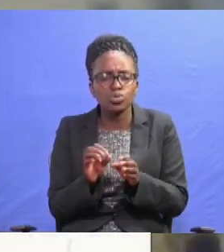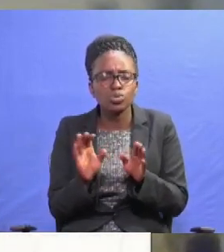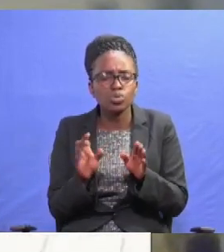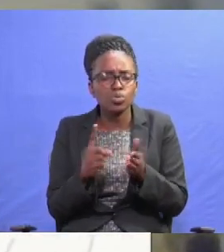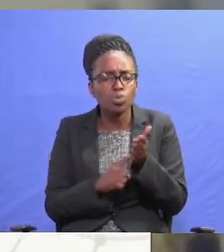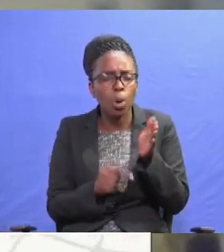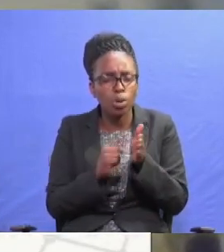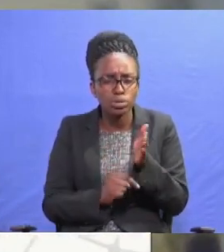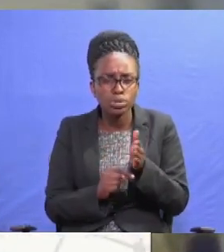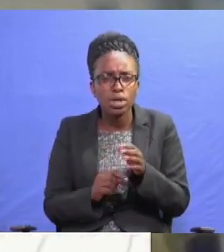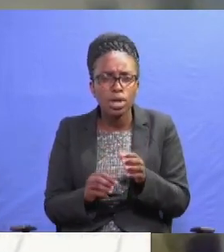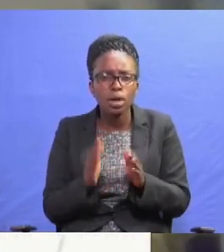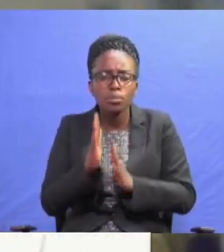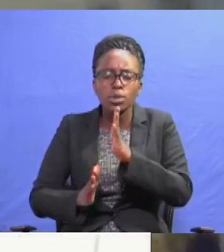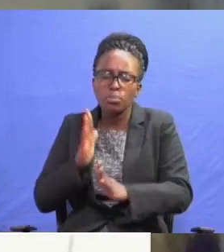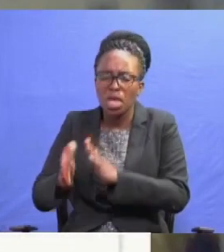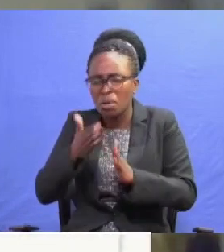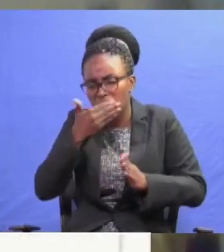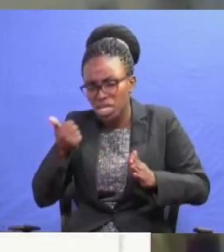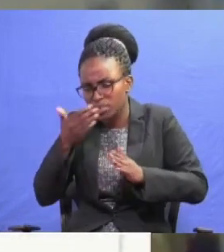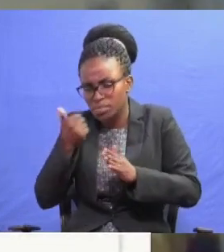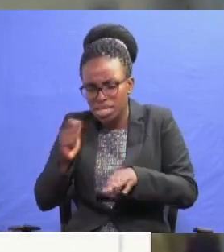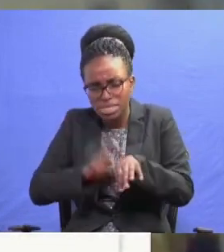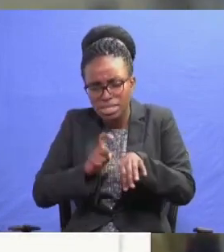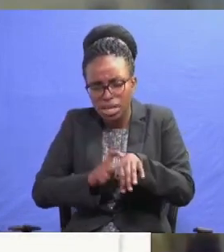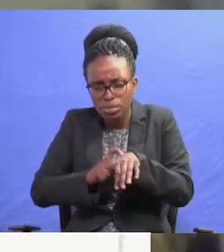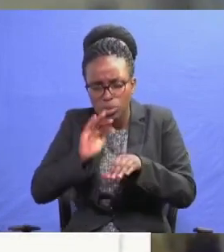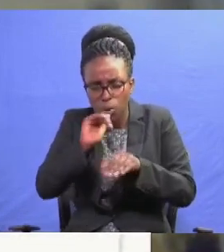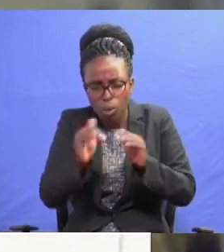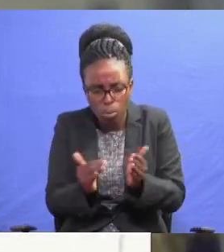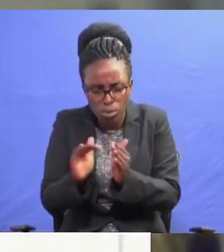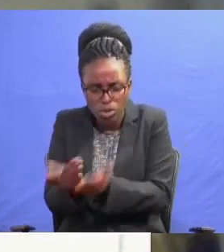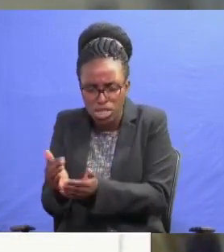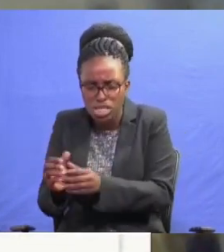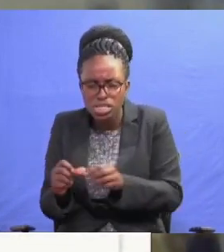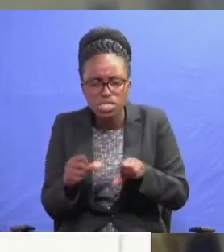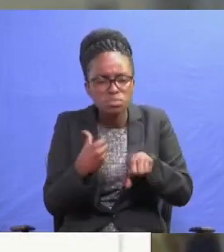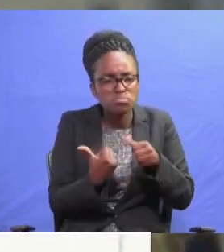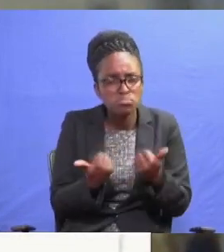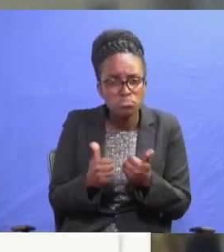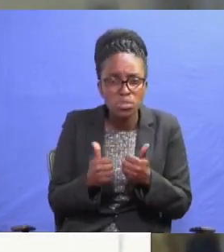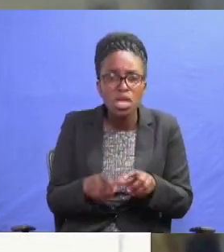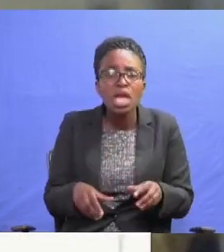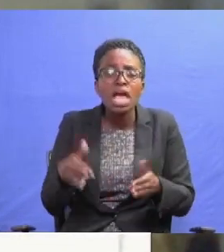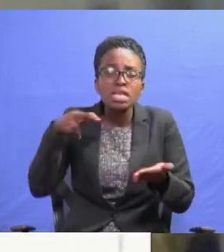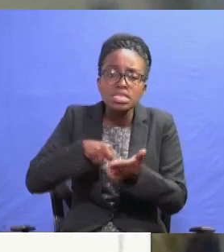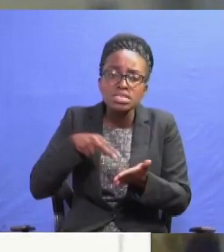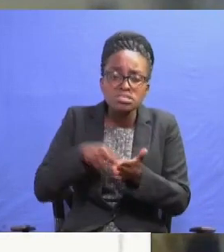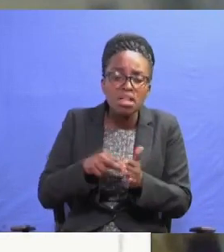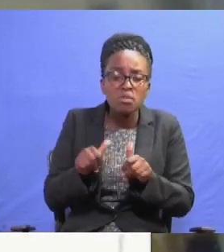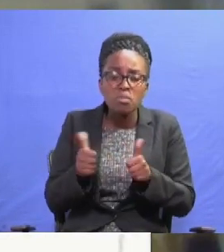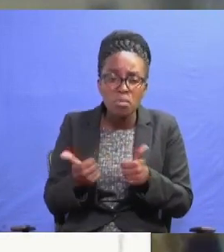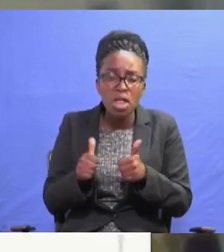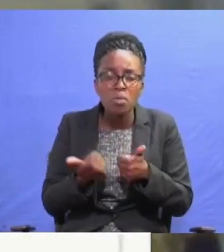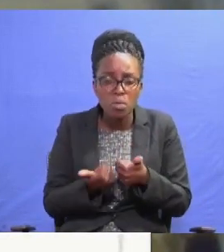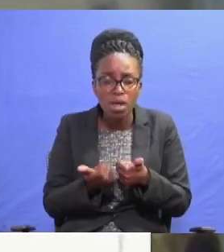need to prepare ourselves better and, of course, become resilient communities to stand any of these impacts when they come.